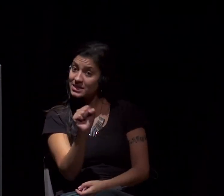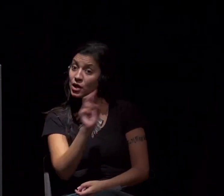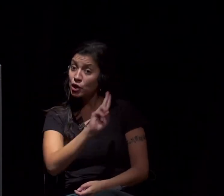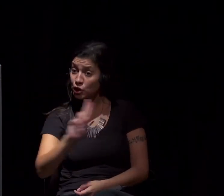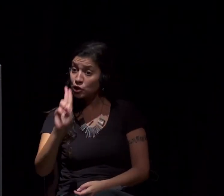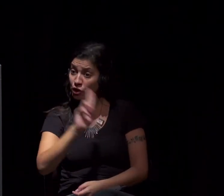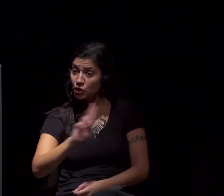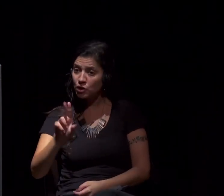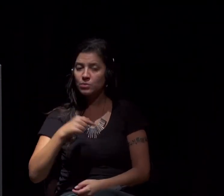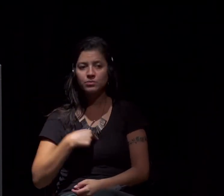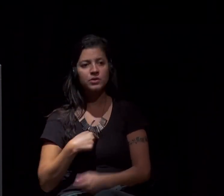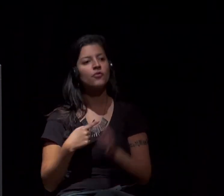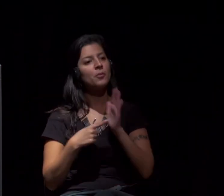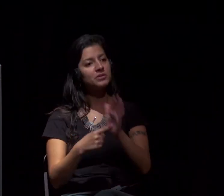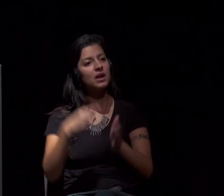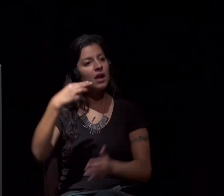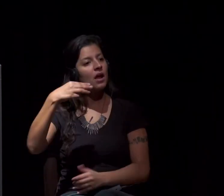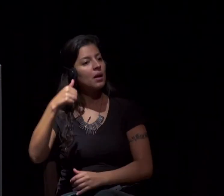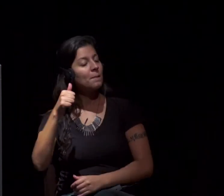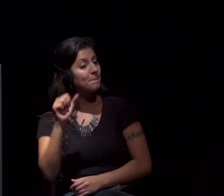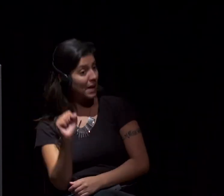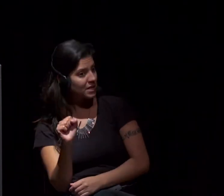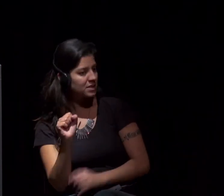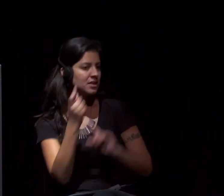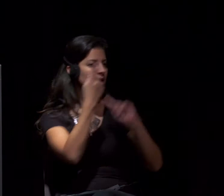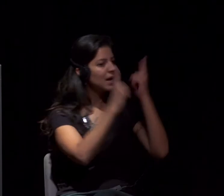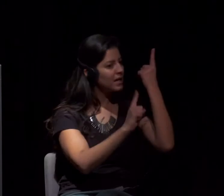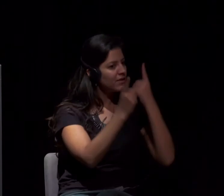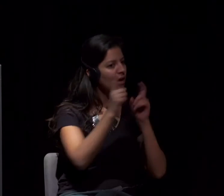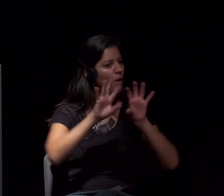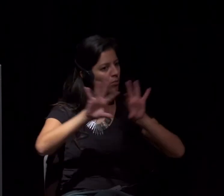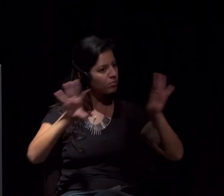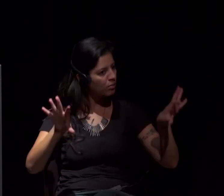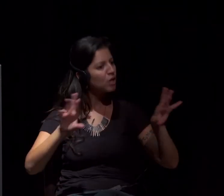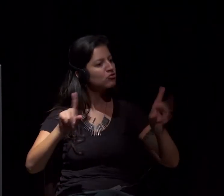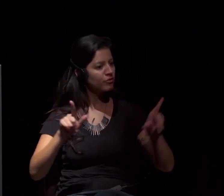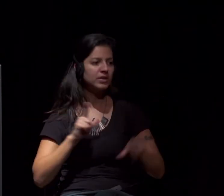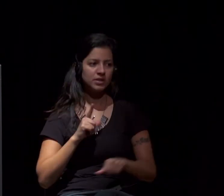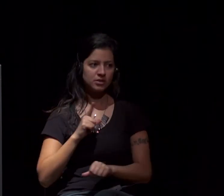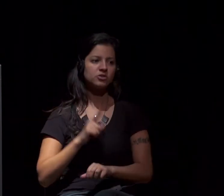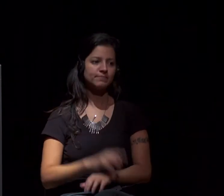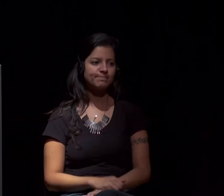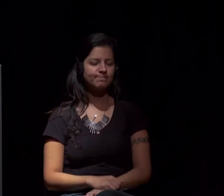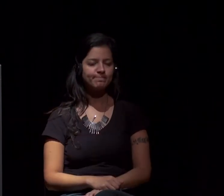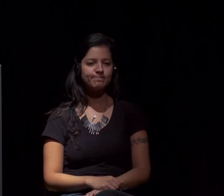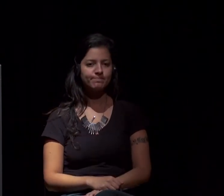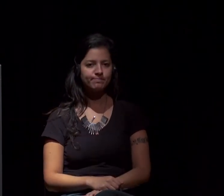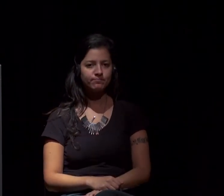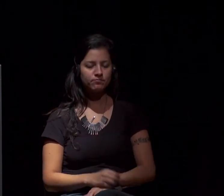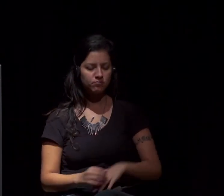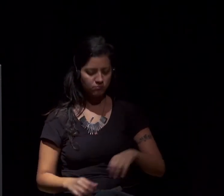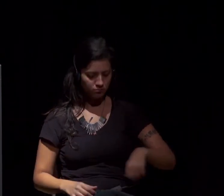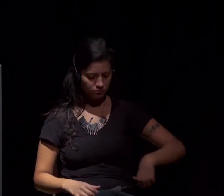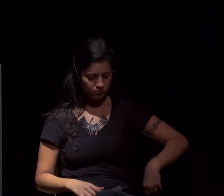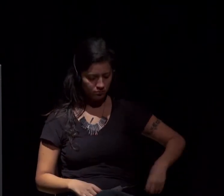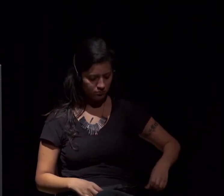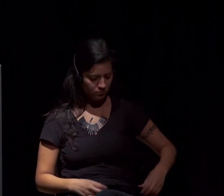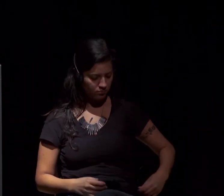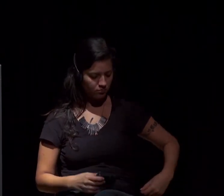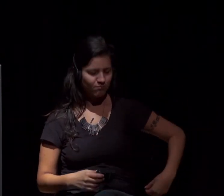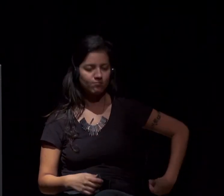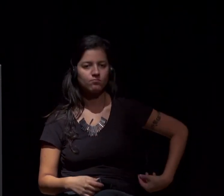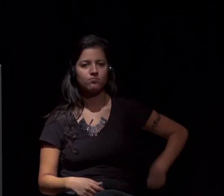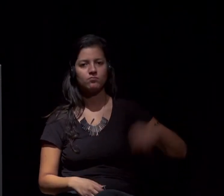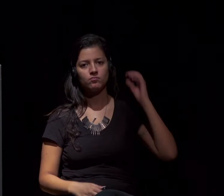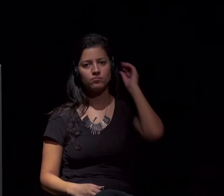Carnival. And so, curating Carnival, a question mark, of course, is something